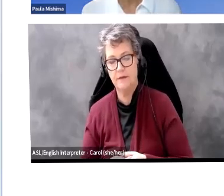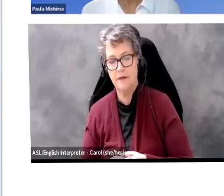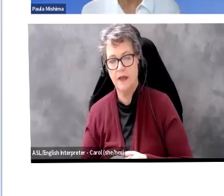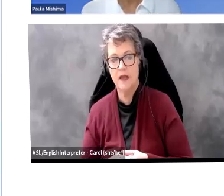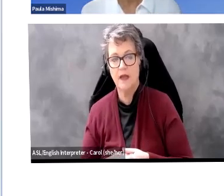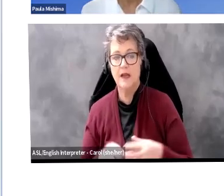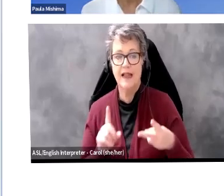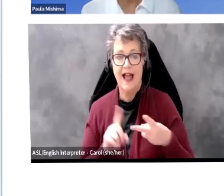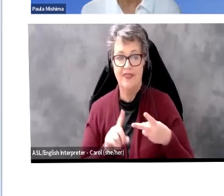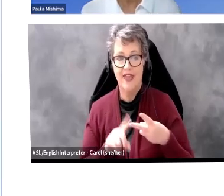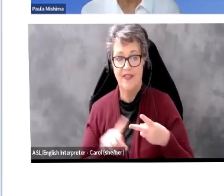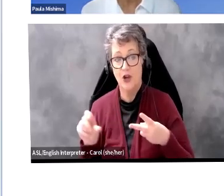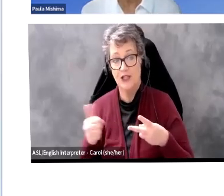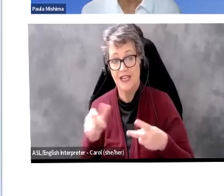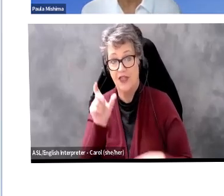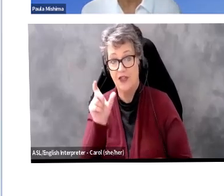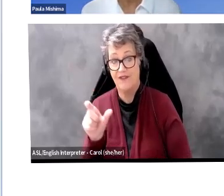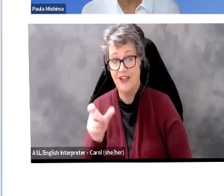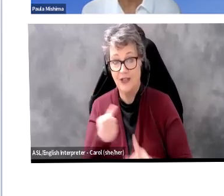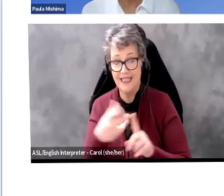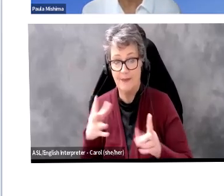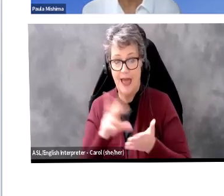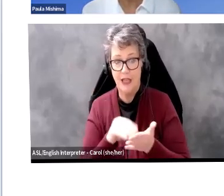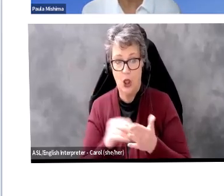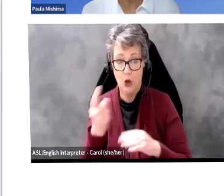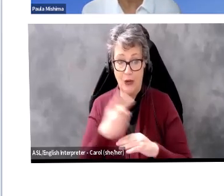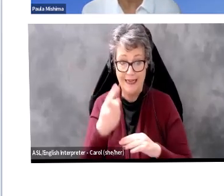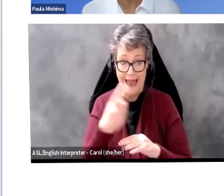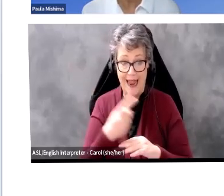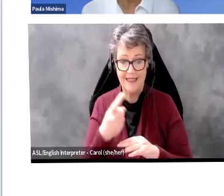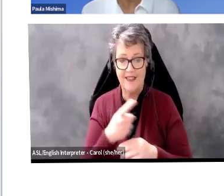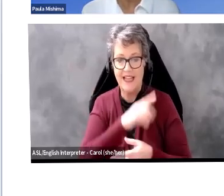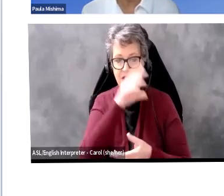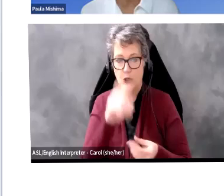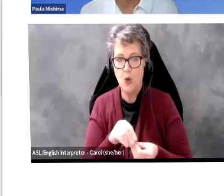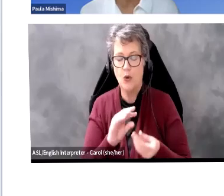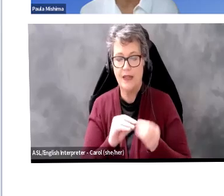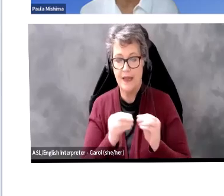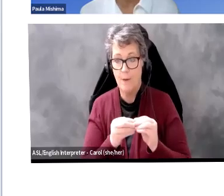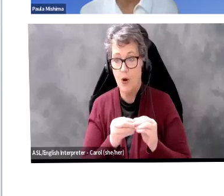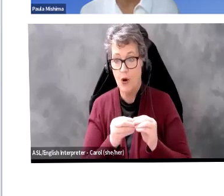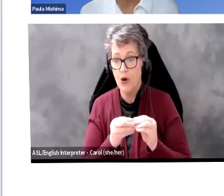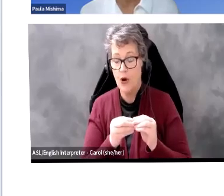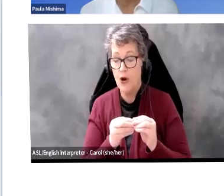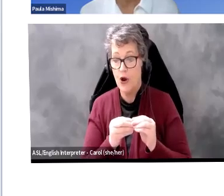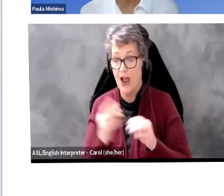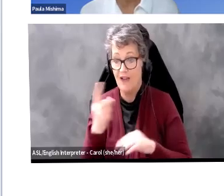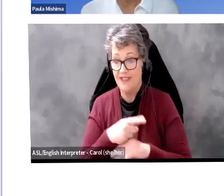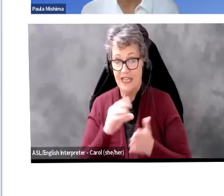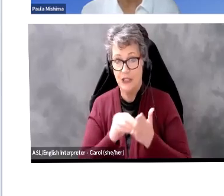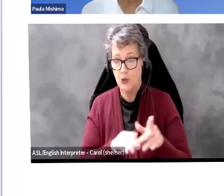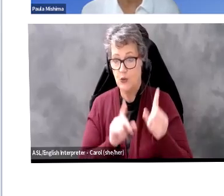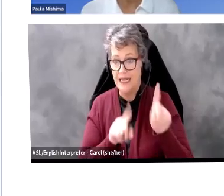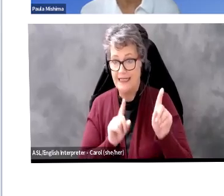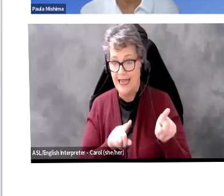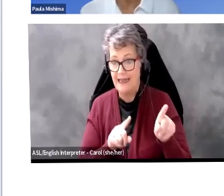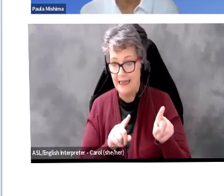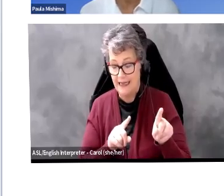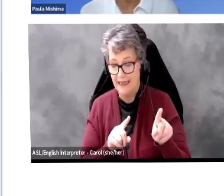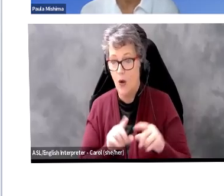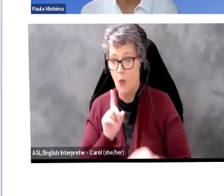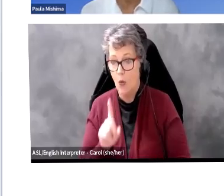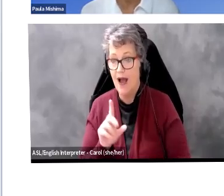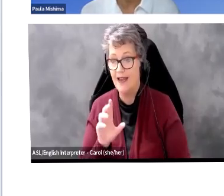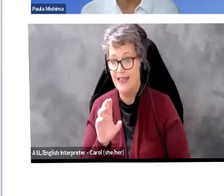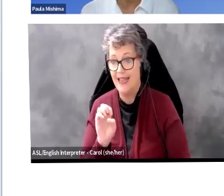Then there's going to be another field, expanded learning days, which is the total number of days a student attended one of the